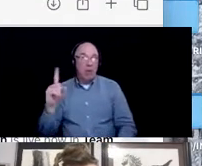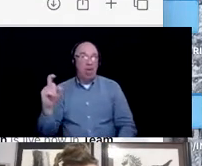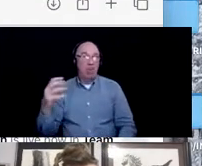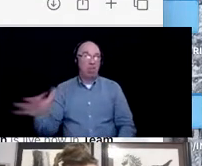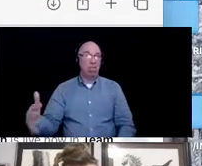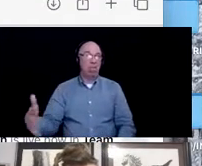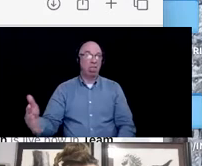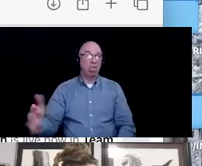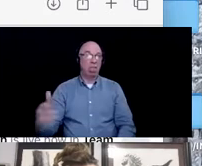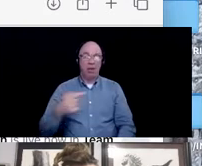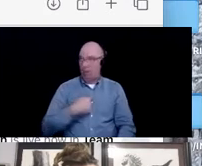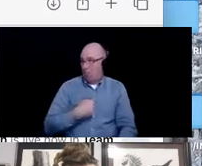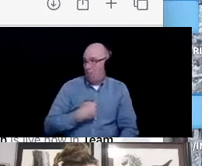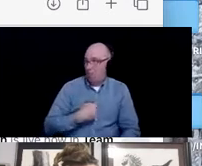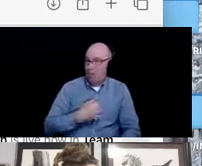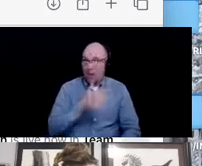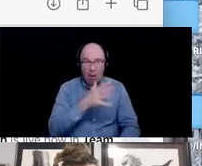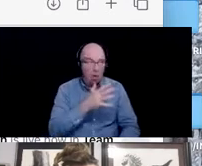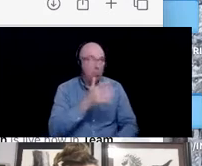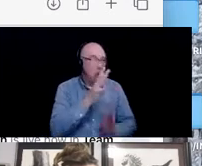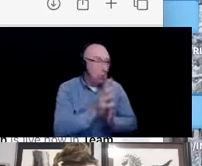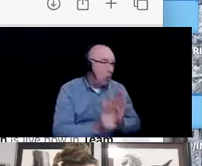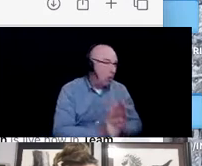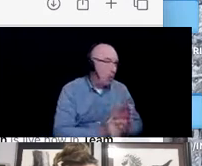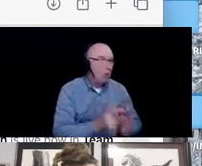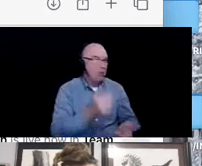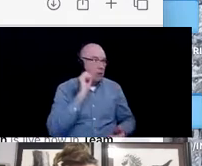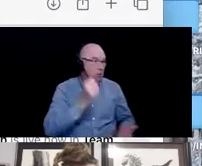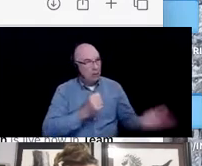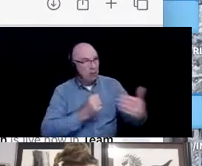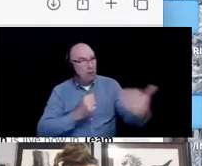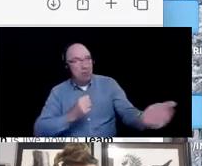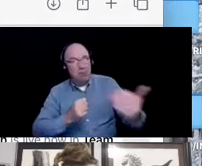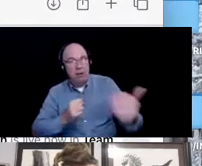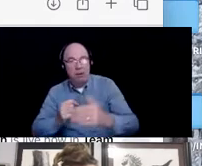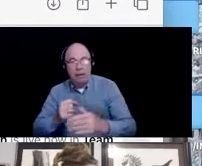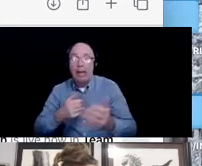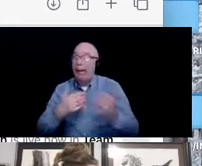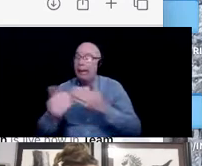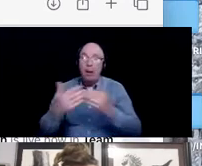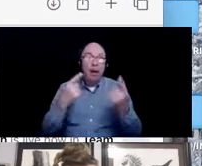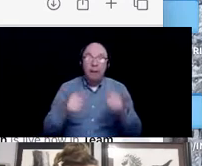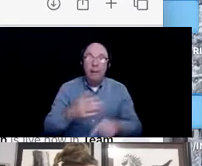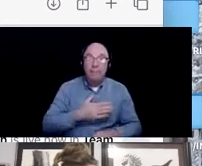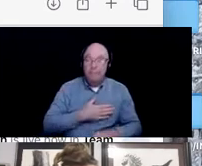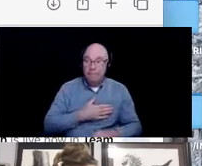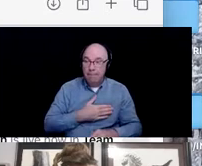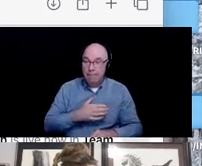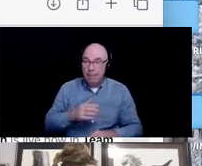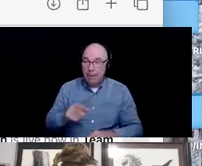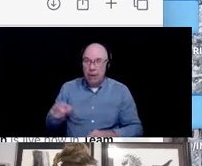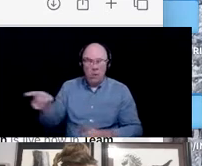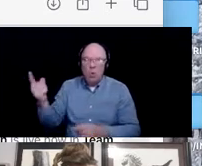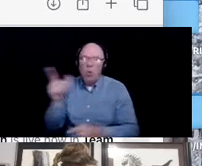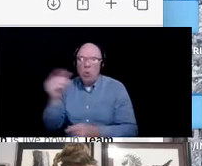thought, yeah, I can get my mom and my mother-in-law, and I went silver. And what happened was my upline told me, get